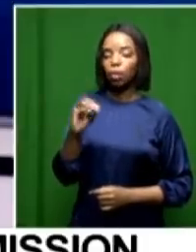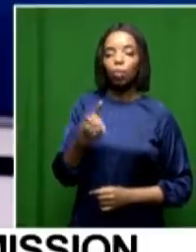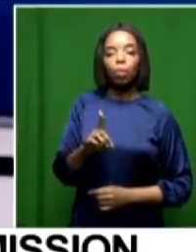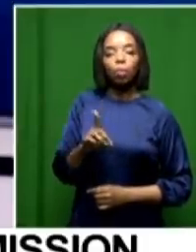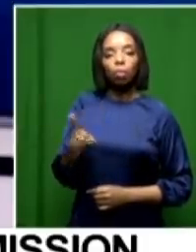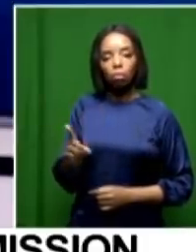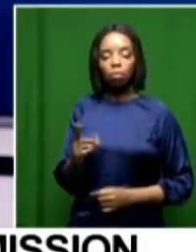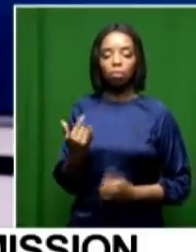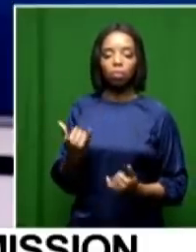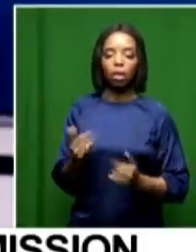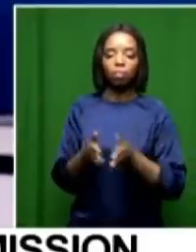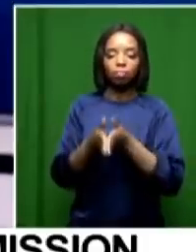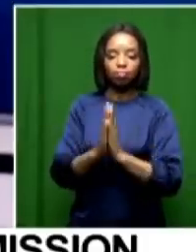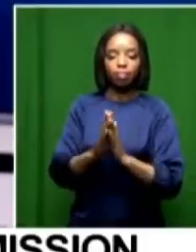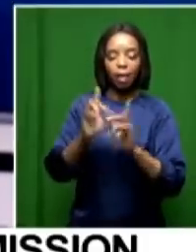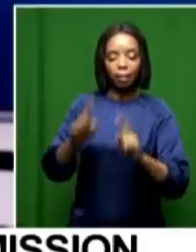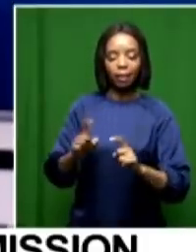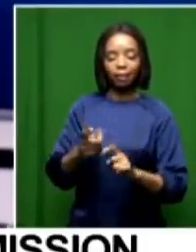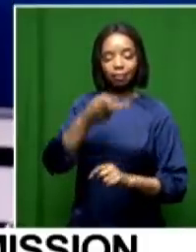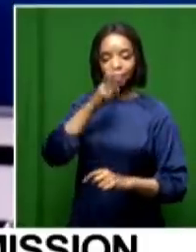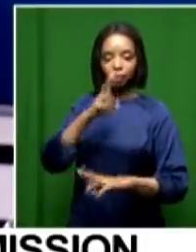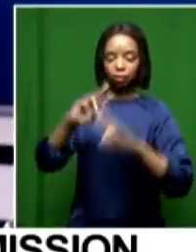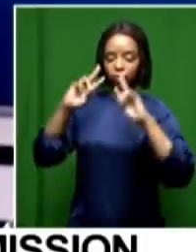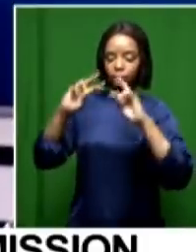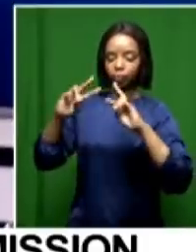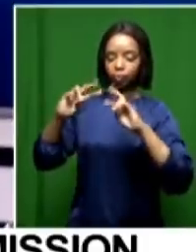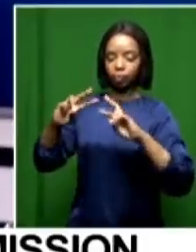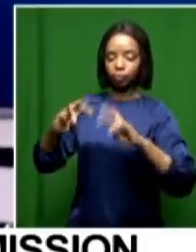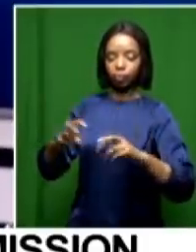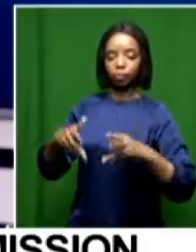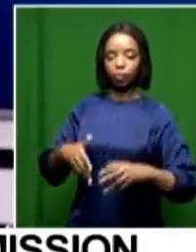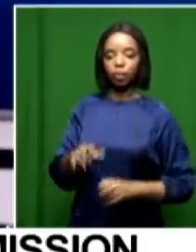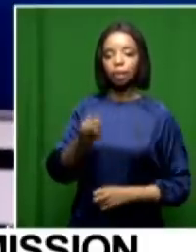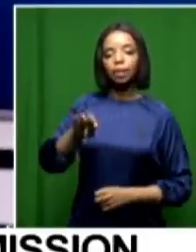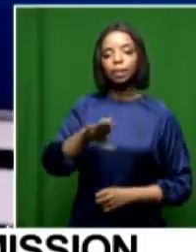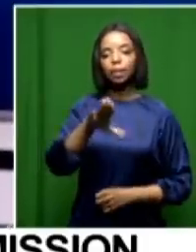tough investigations in South Africa with regard to Glencore and its operations.